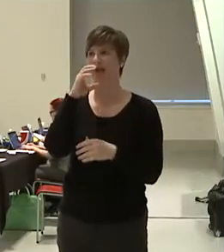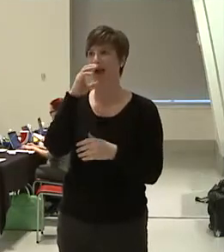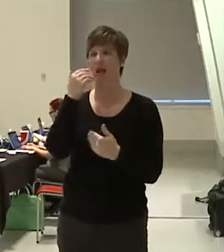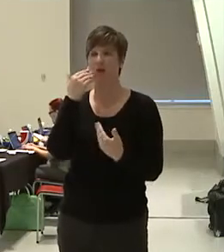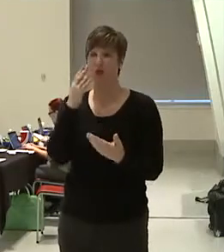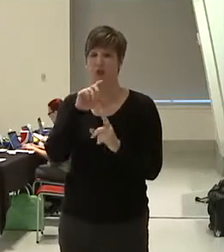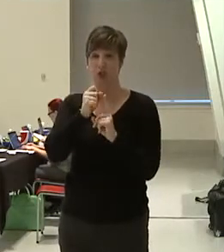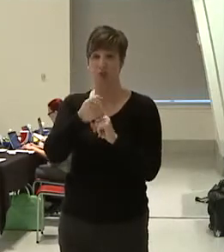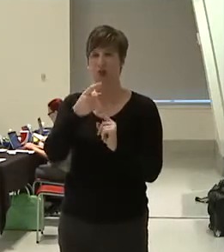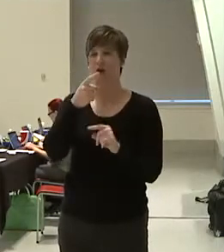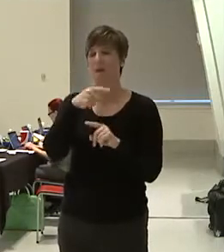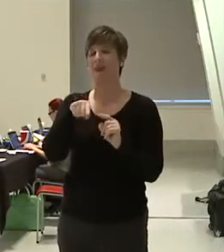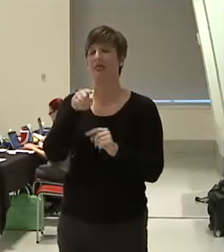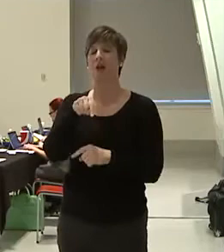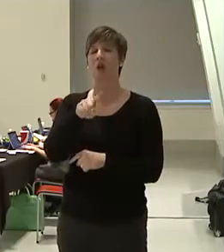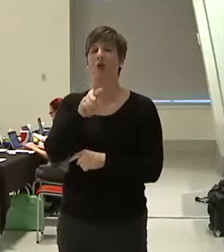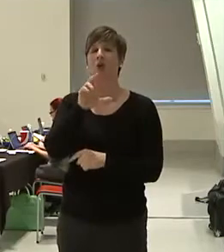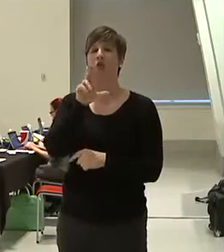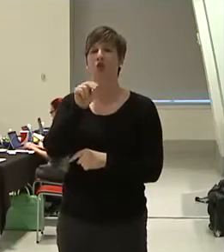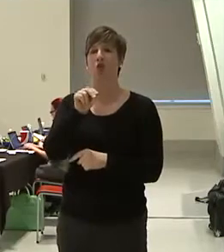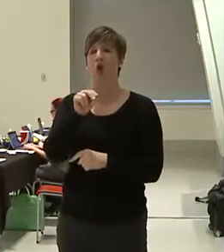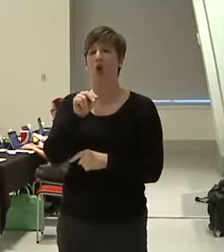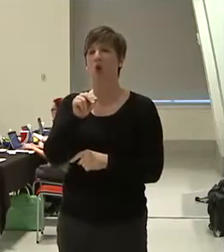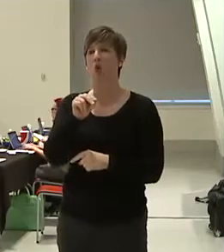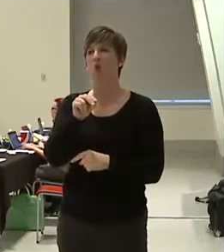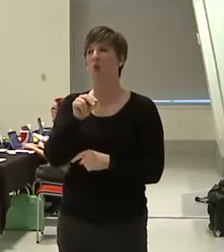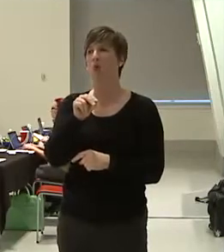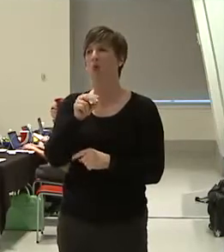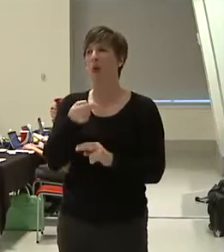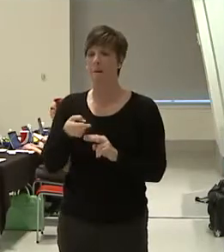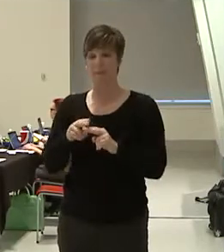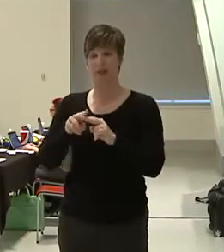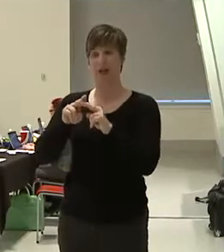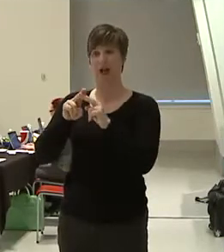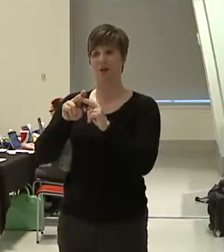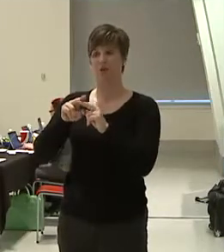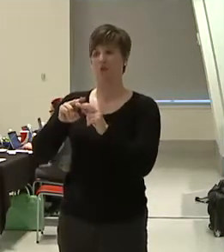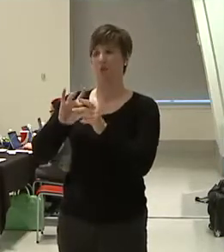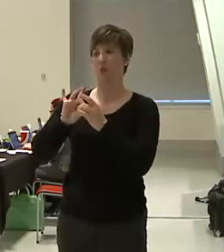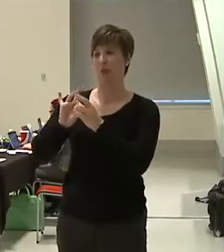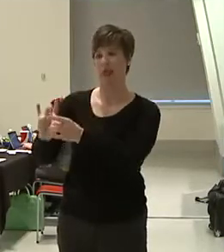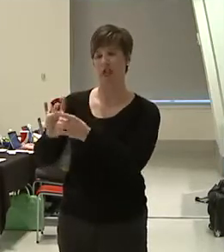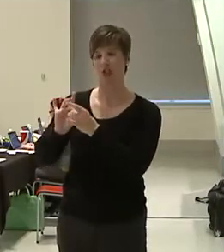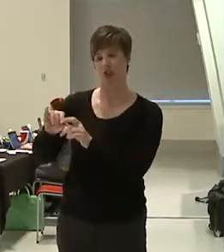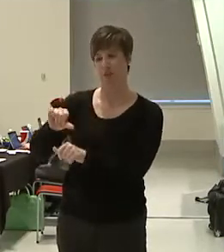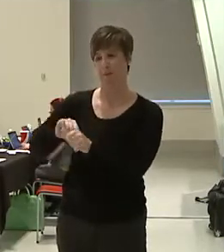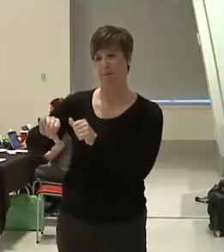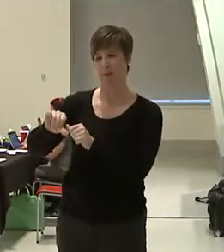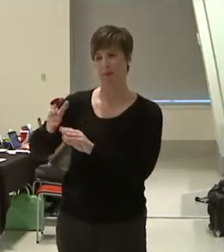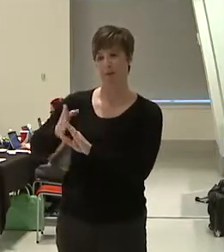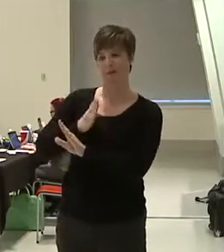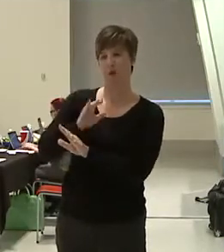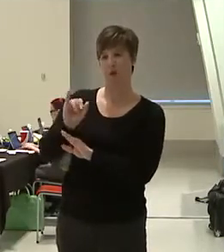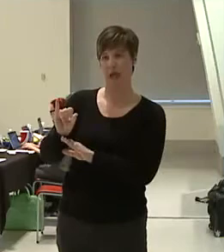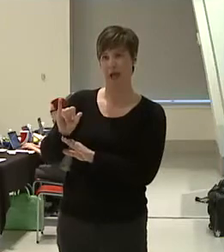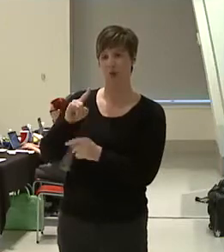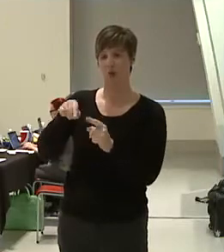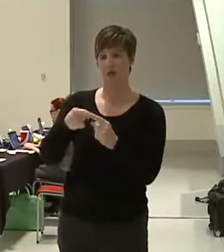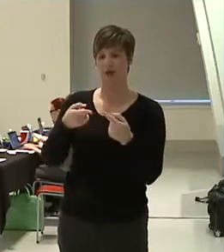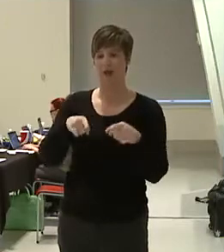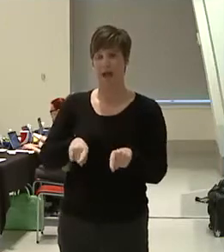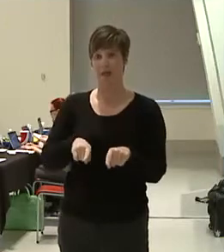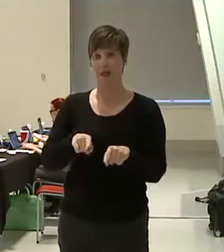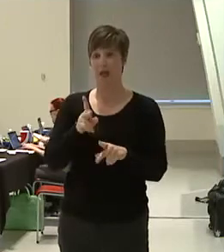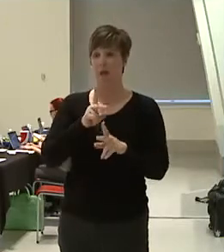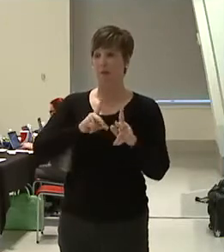but there was no build-up, there was no building of relationship up until that point. When these events happen,